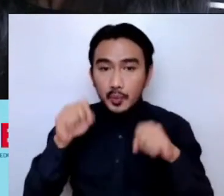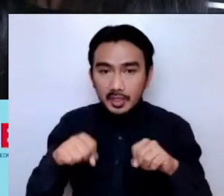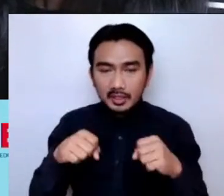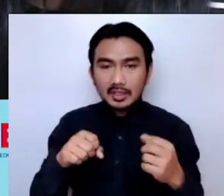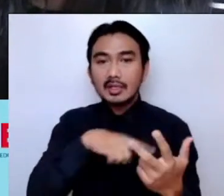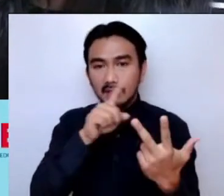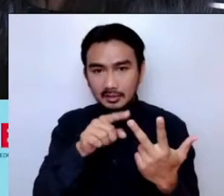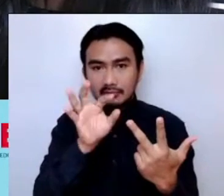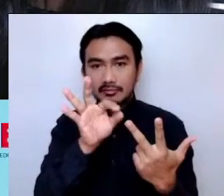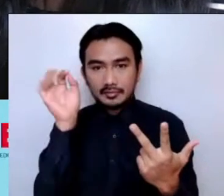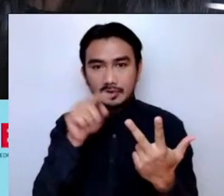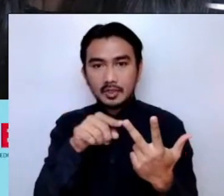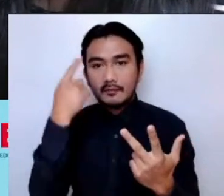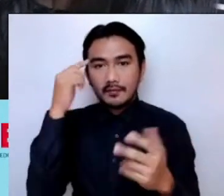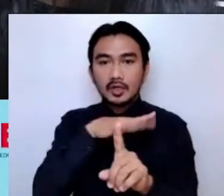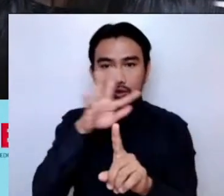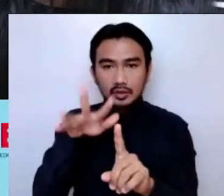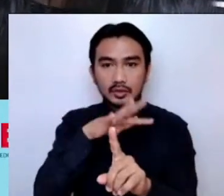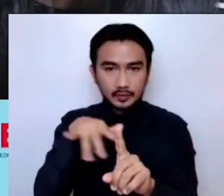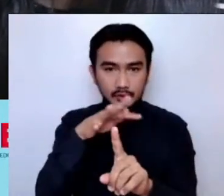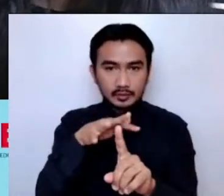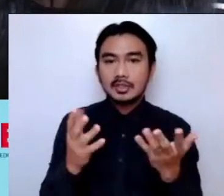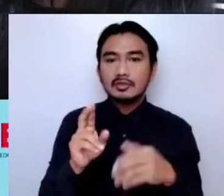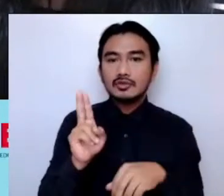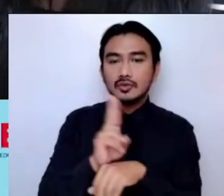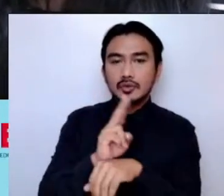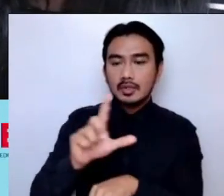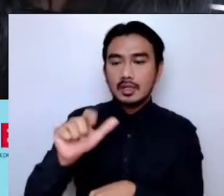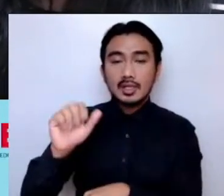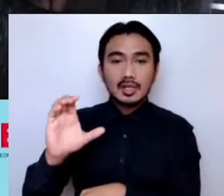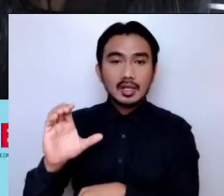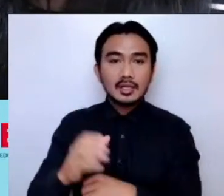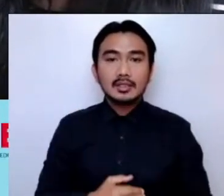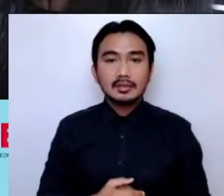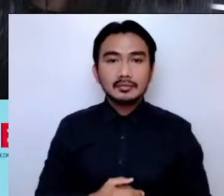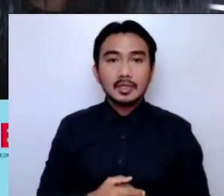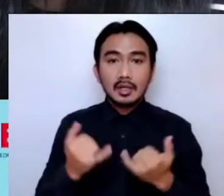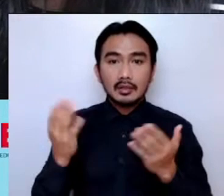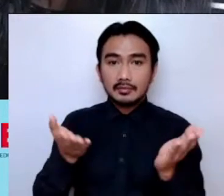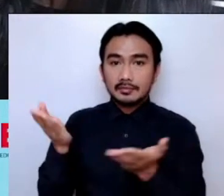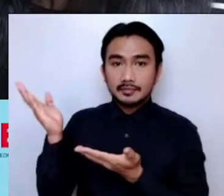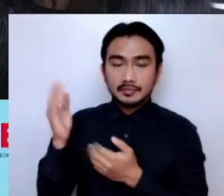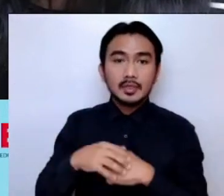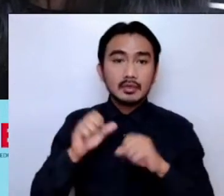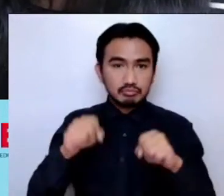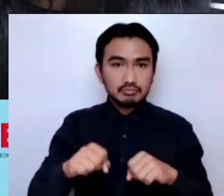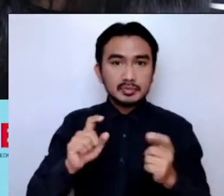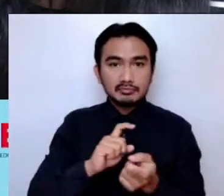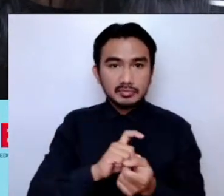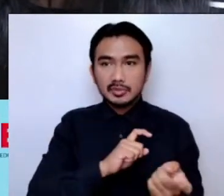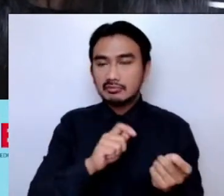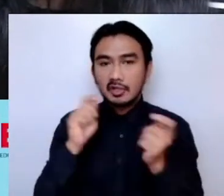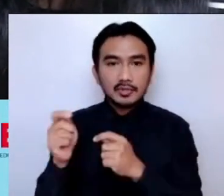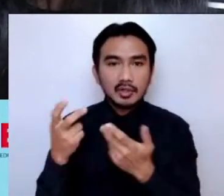or observation of a demonstration teaching via LAC. Can I shift between modes of observation? No, you